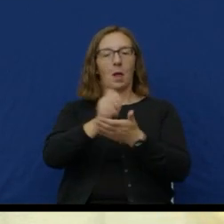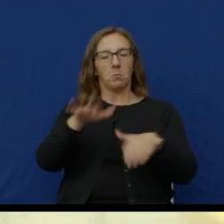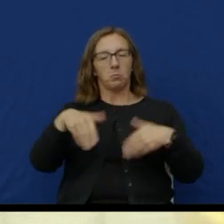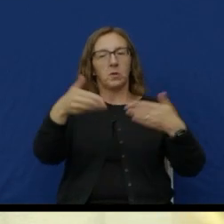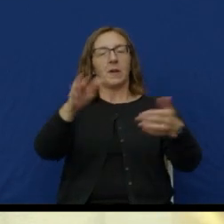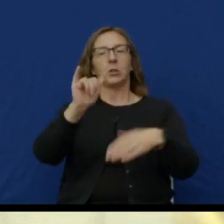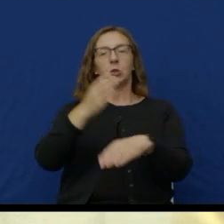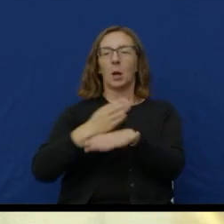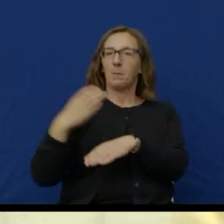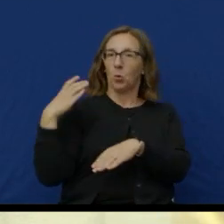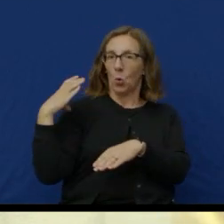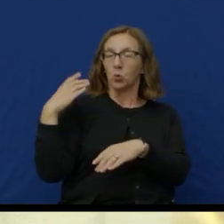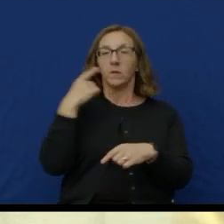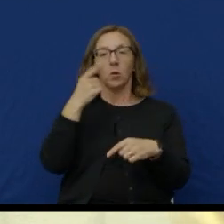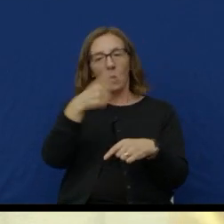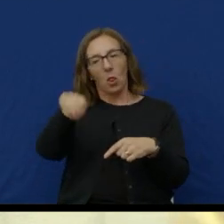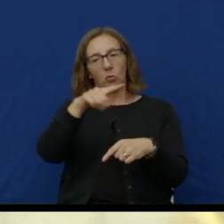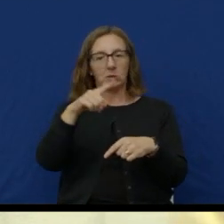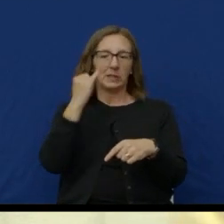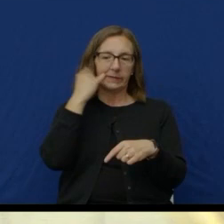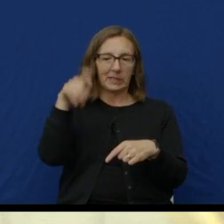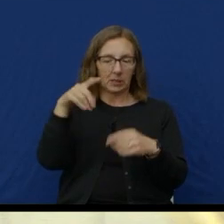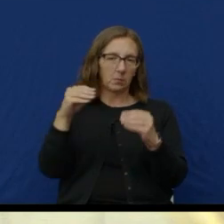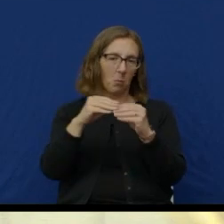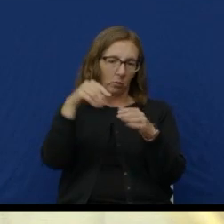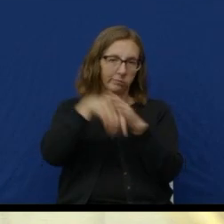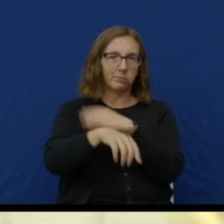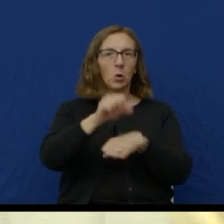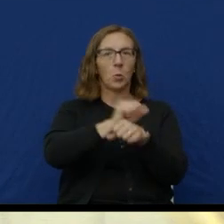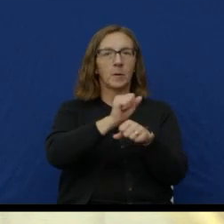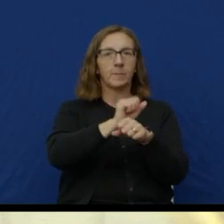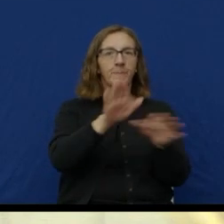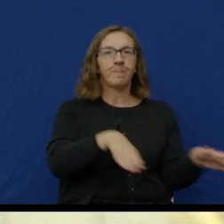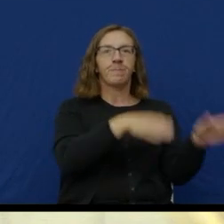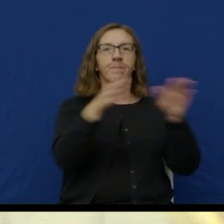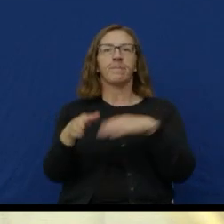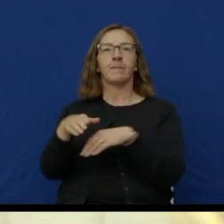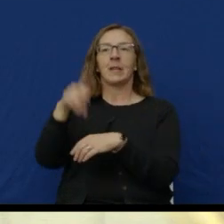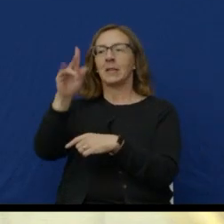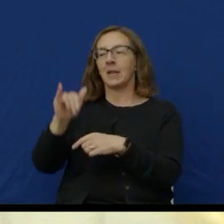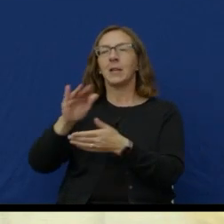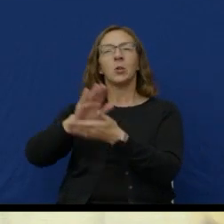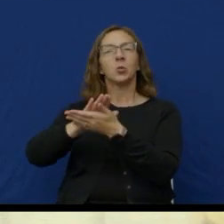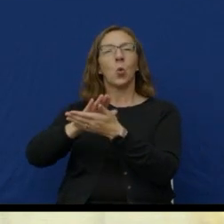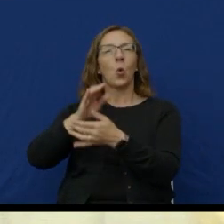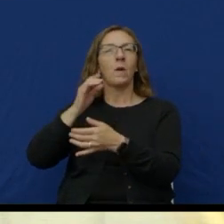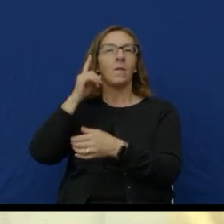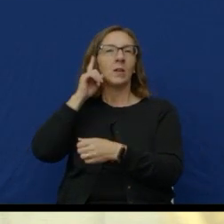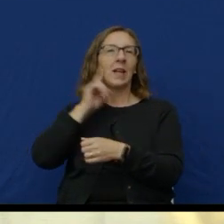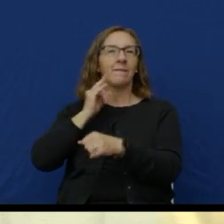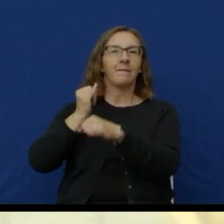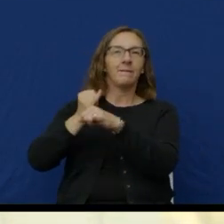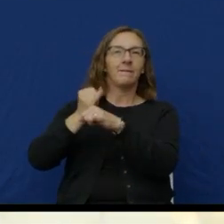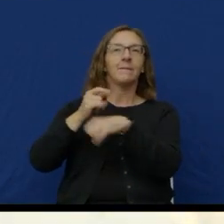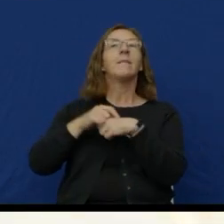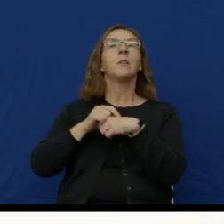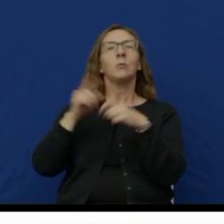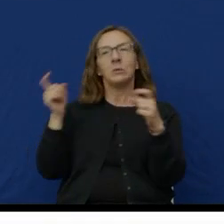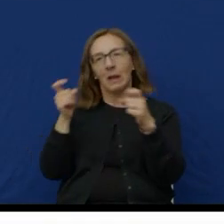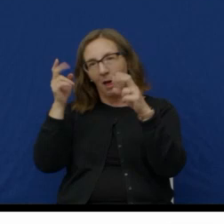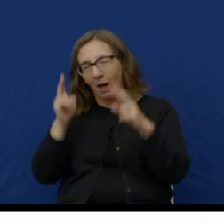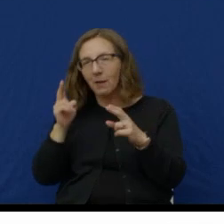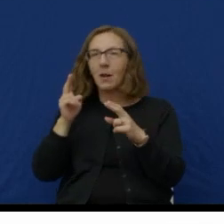extra assistance. The school year at the Kentucky School for the Deaf has ended with a celebration of the accomplishments of the